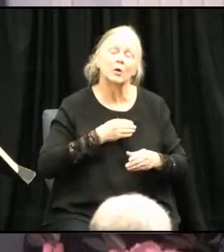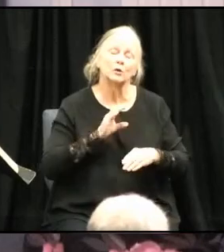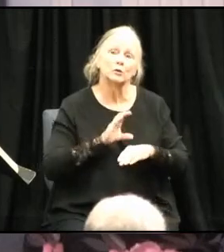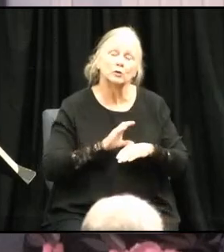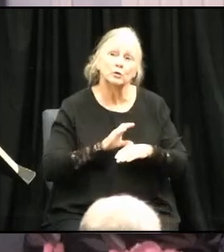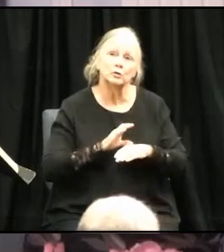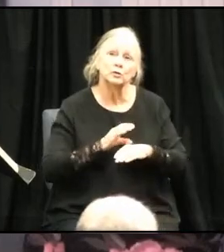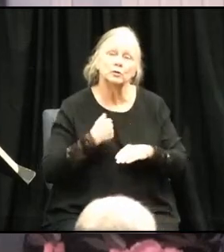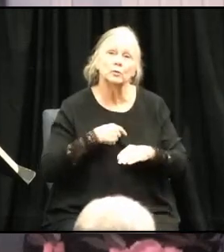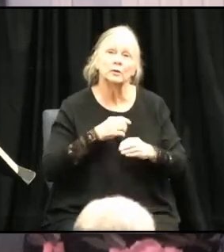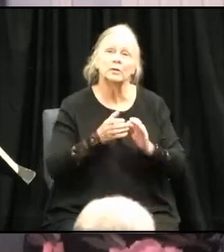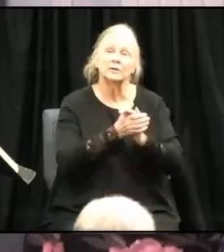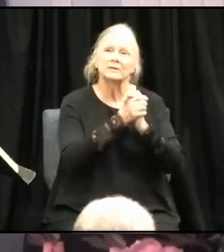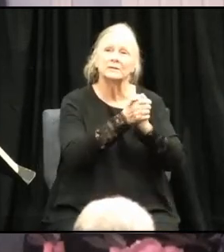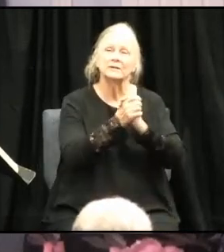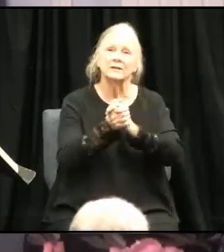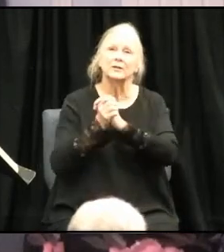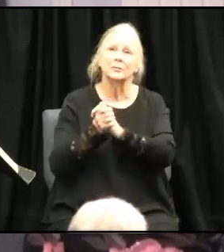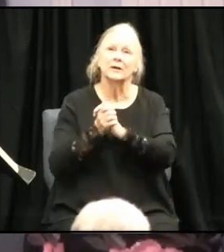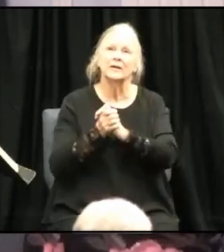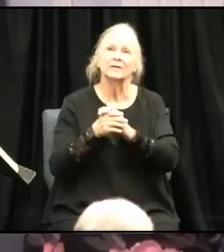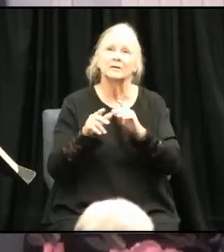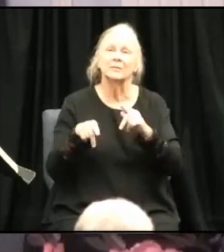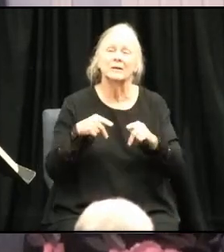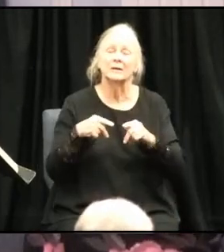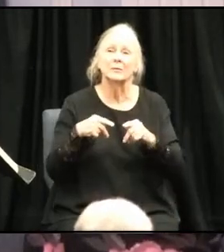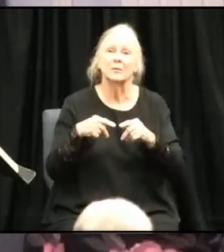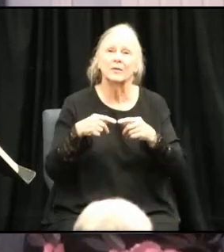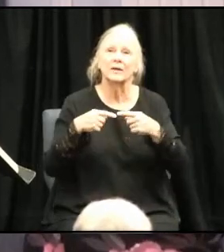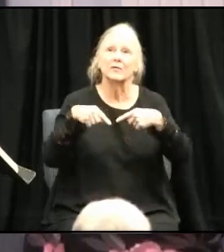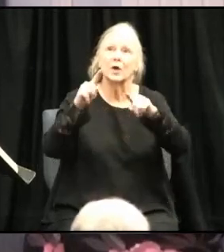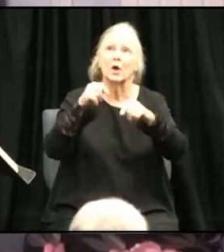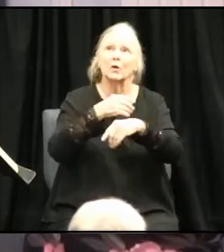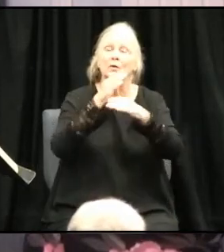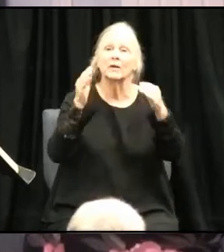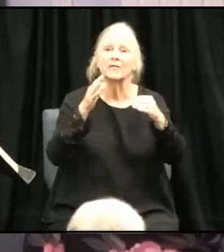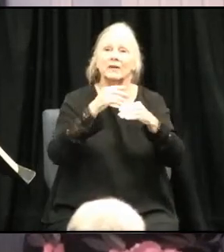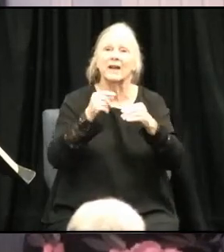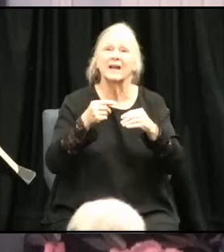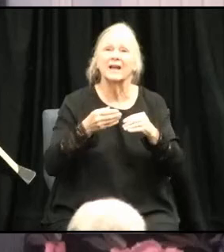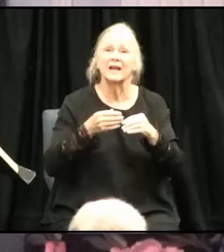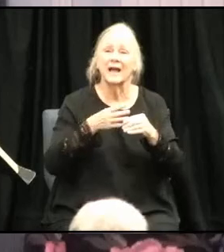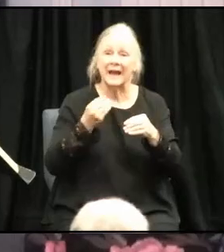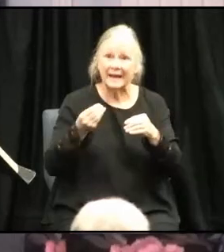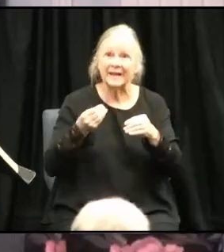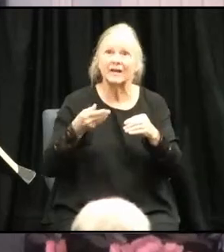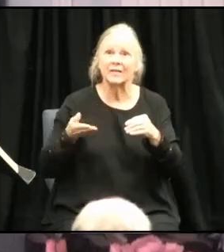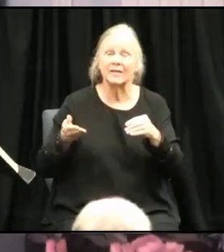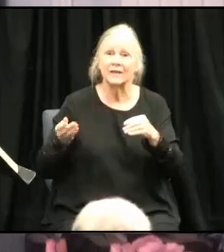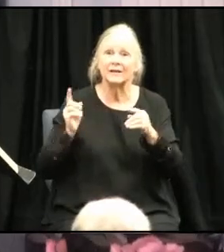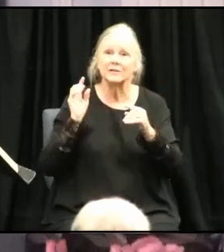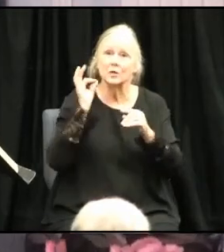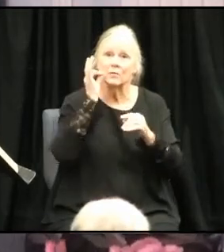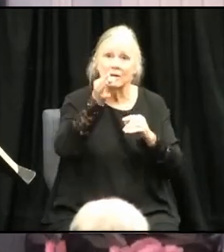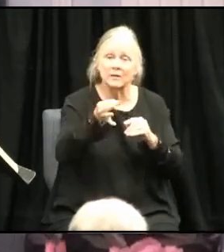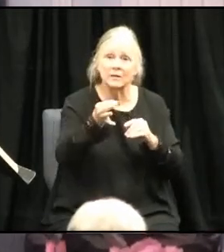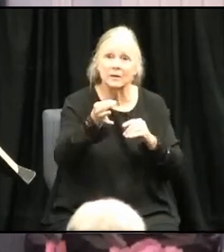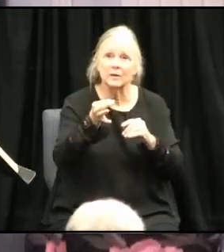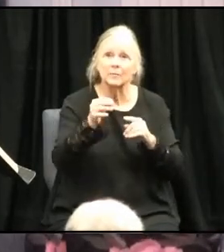We're celebrating the things that have gone before us and even the things that are yet to come as we call a new pastor.